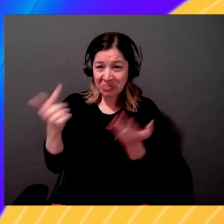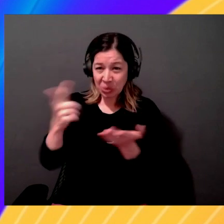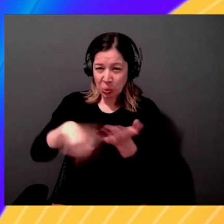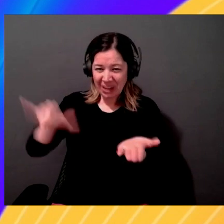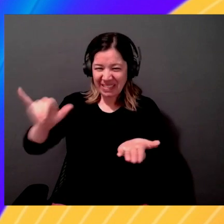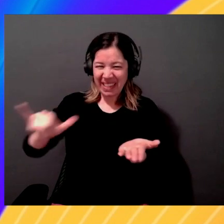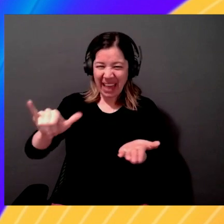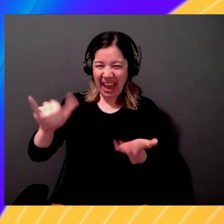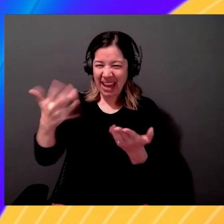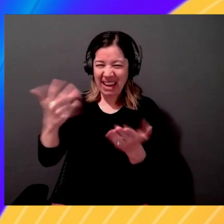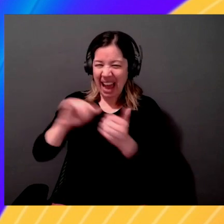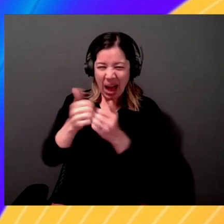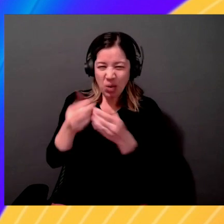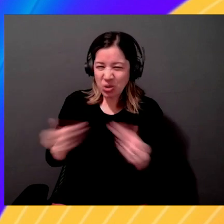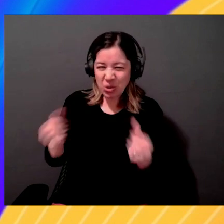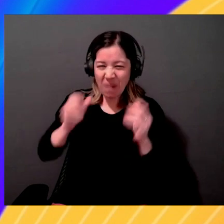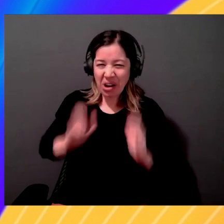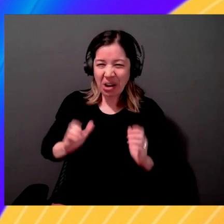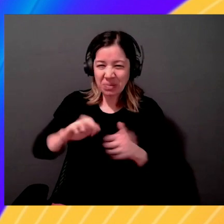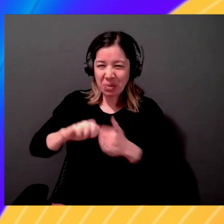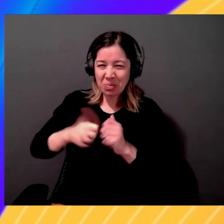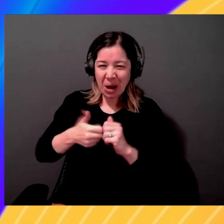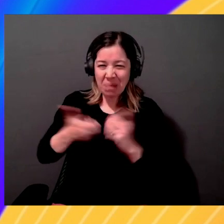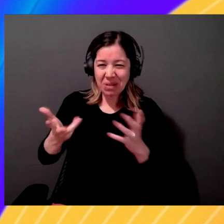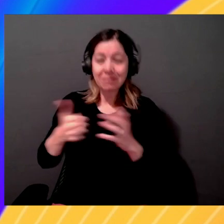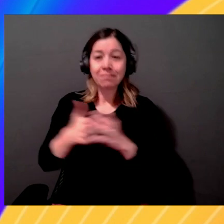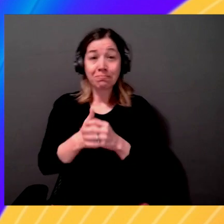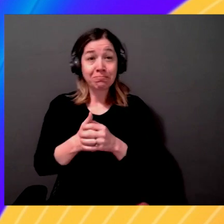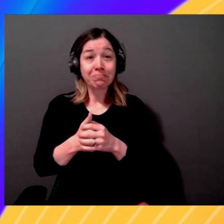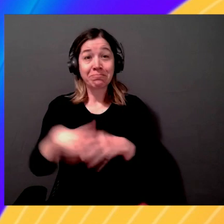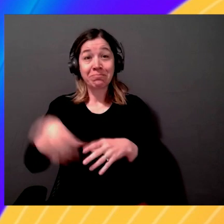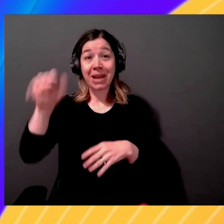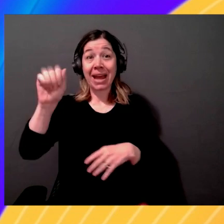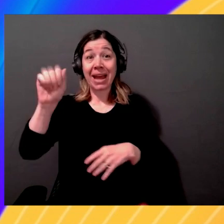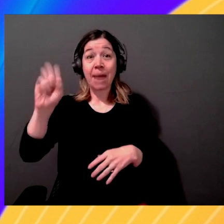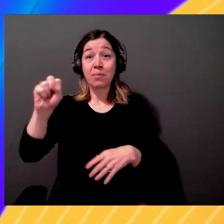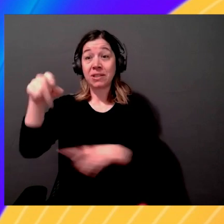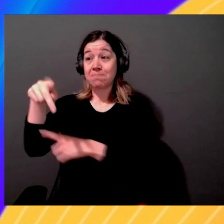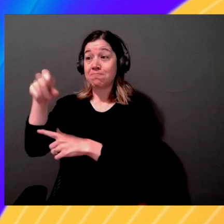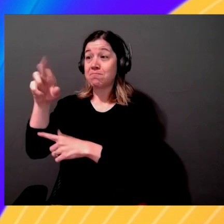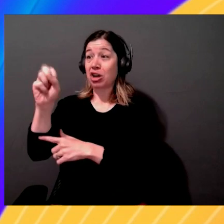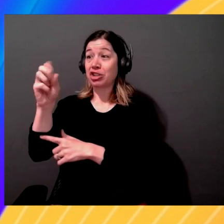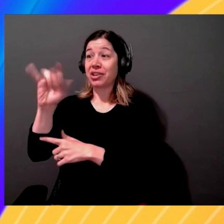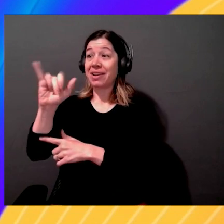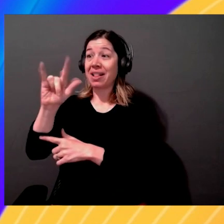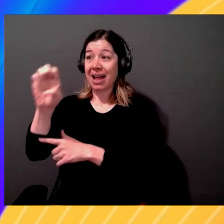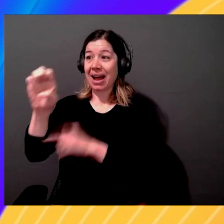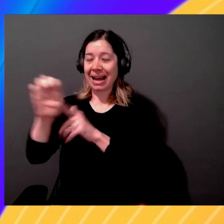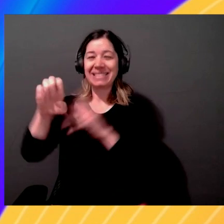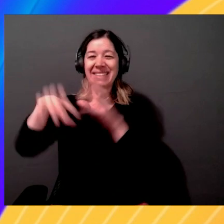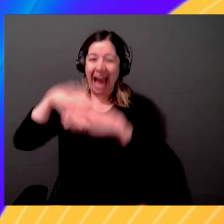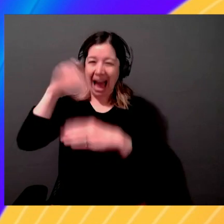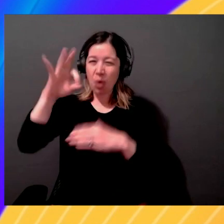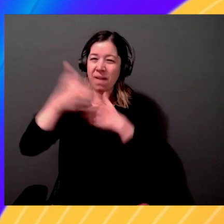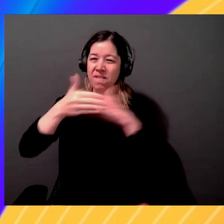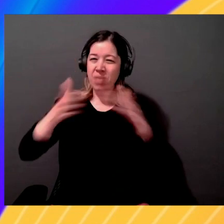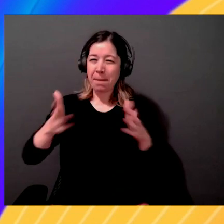customer problems? Sure. So AWS Personalize is an out-of-the-box recommendation engine.